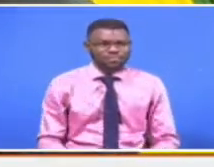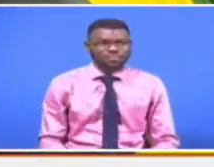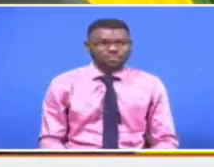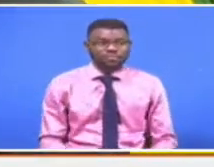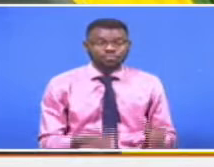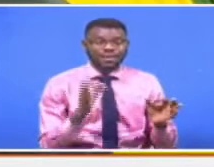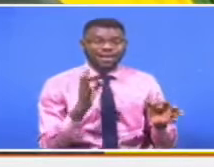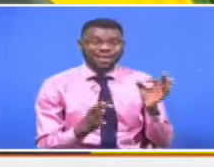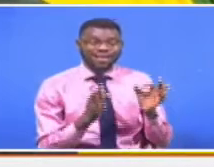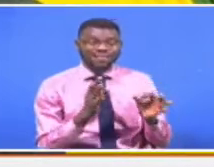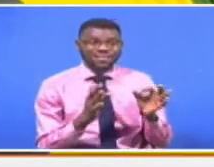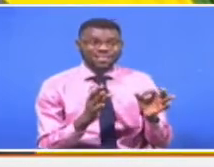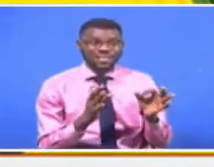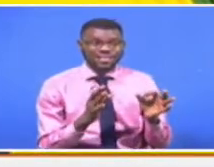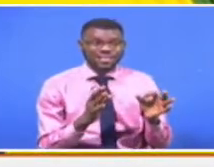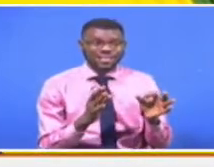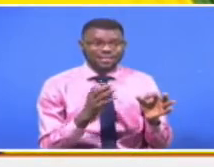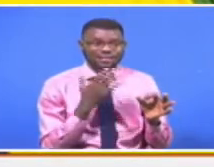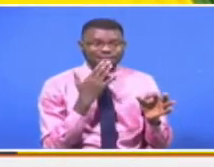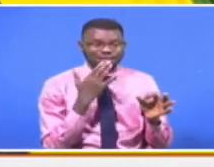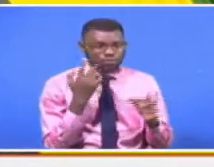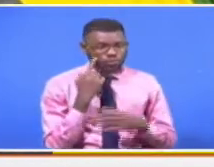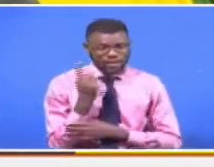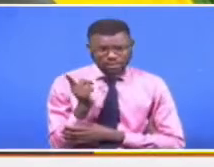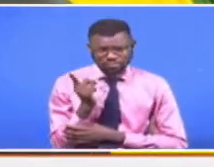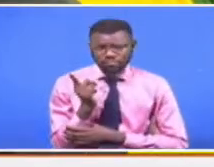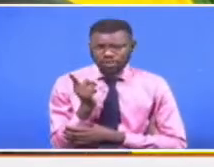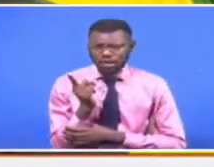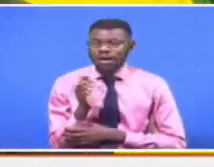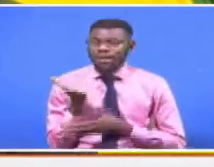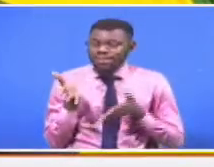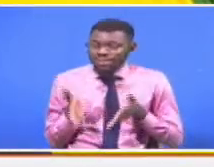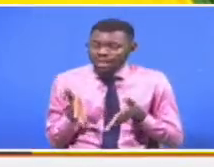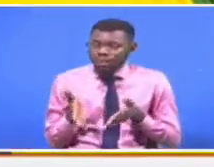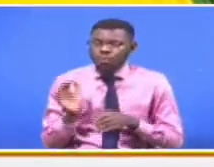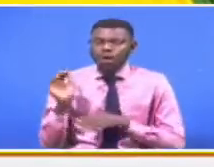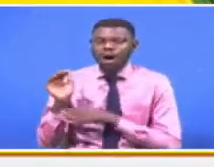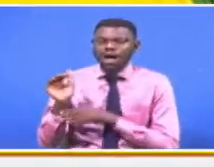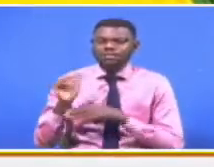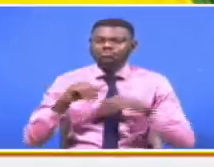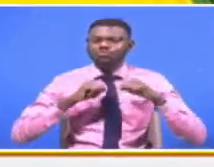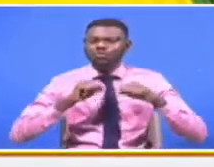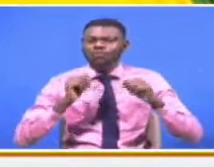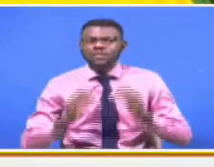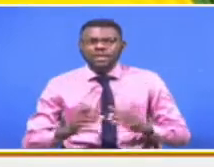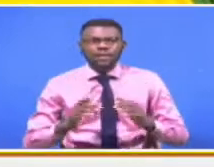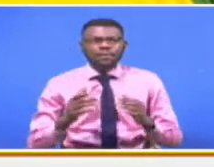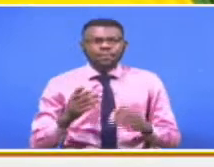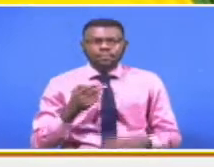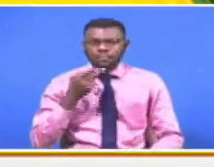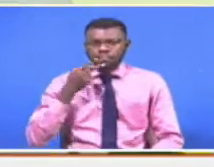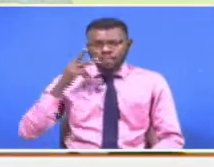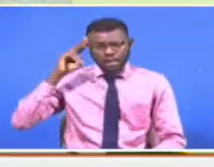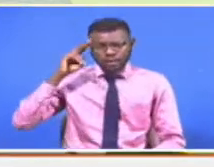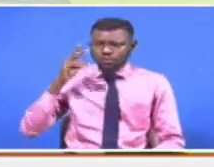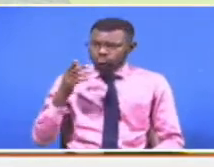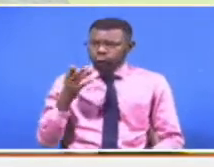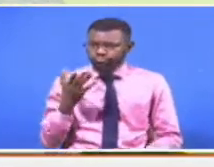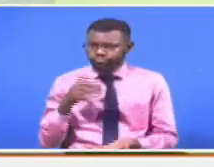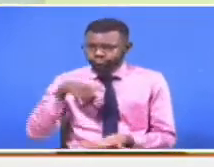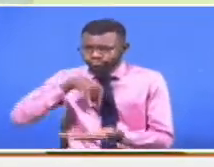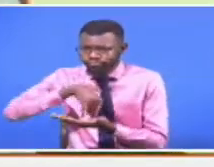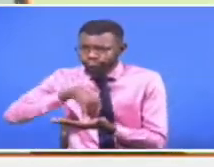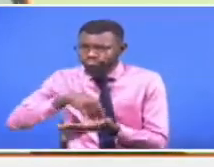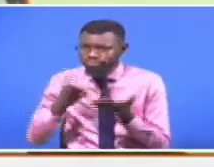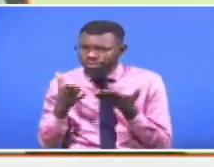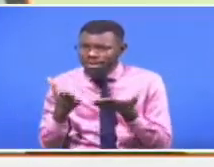If there's, what we shall be asking the officers is whether the parents were engaged. Let's